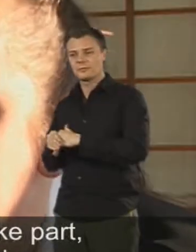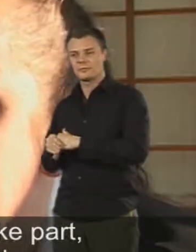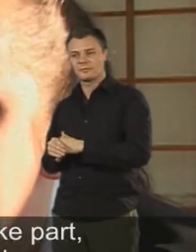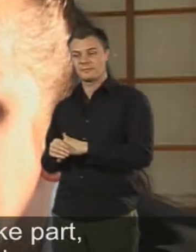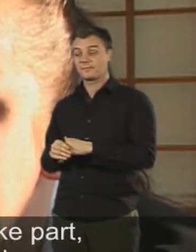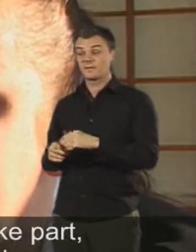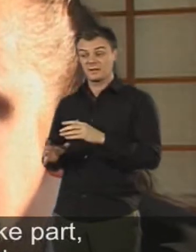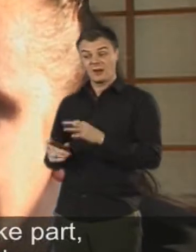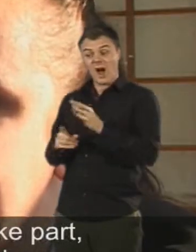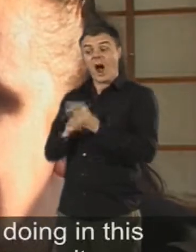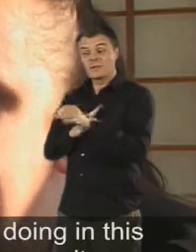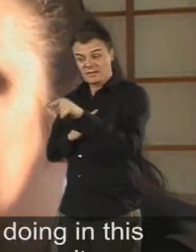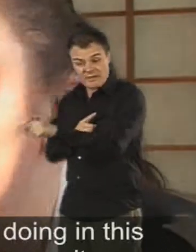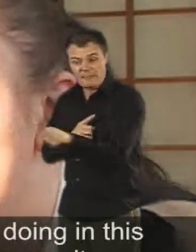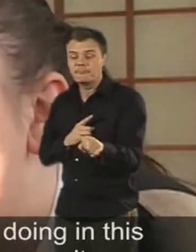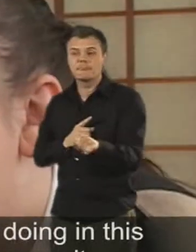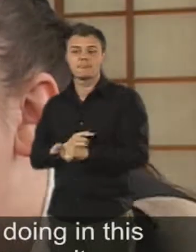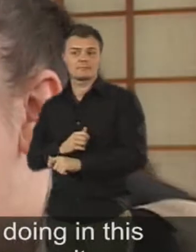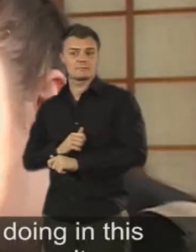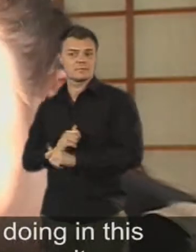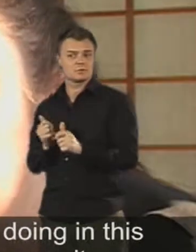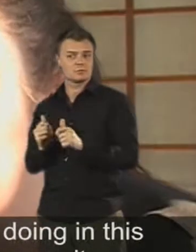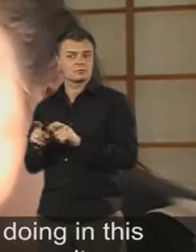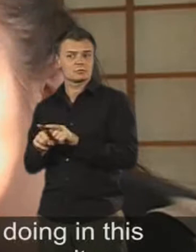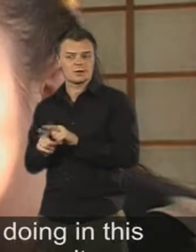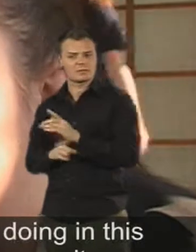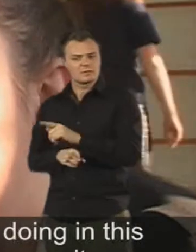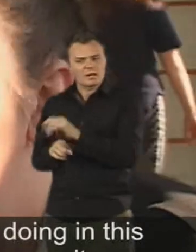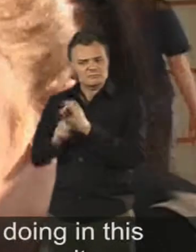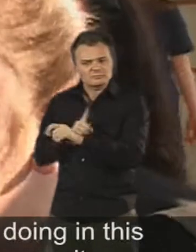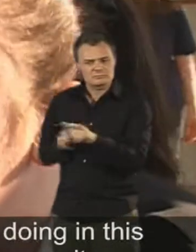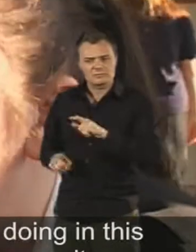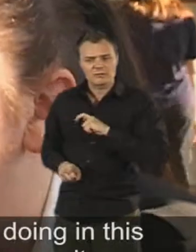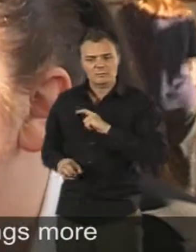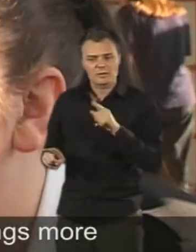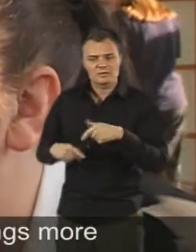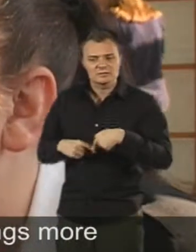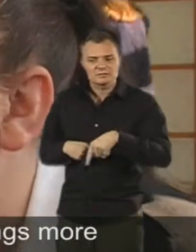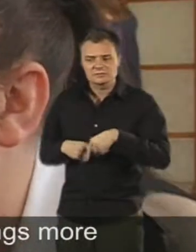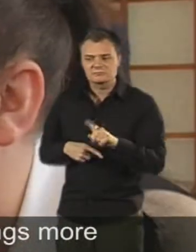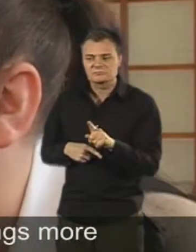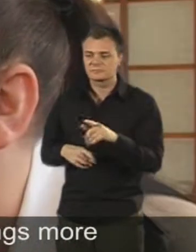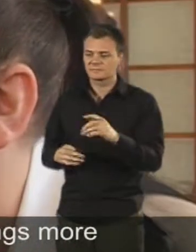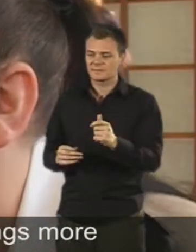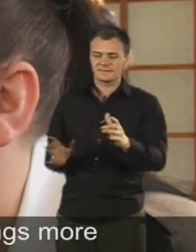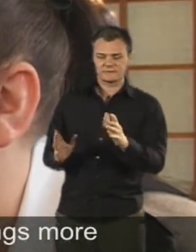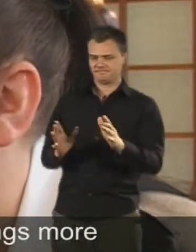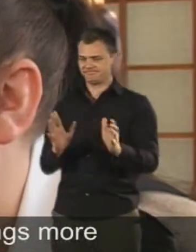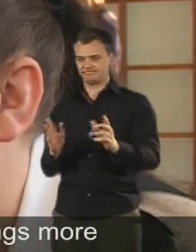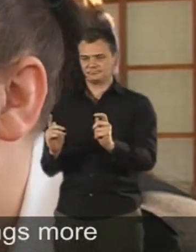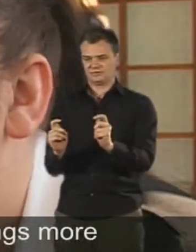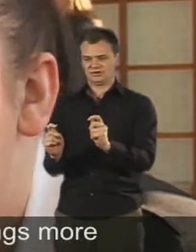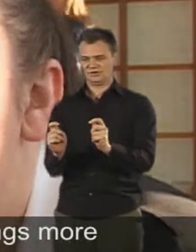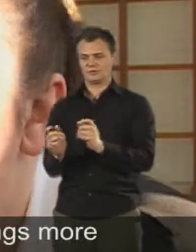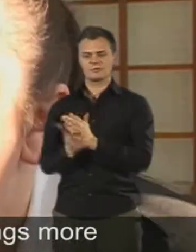them as well is a good way. You know, what would you be comfortable in doing in this lesson? Sometimes you have to change it slightly because